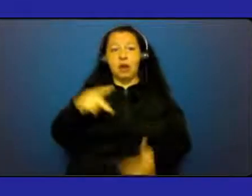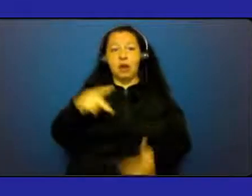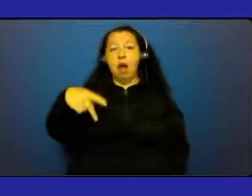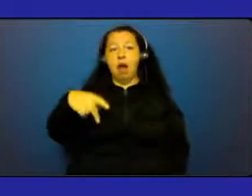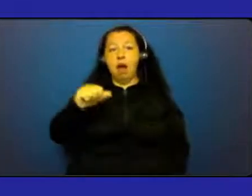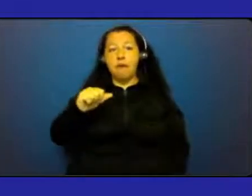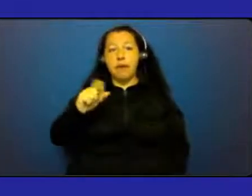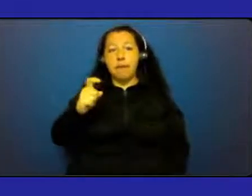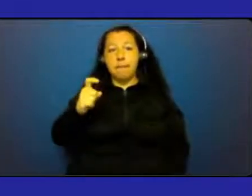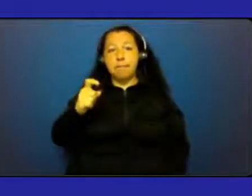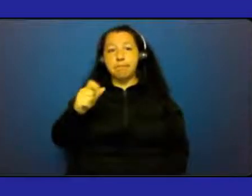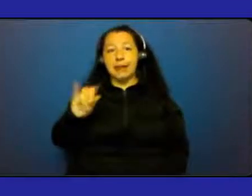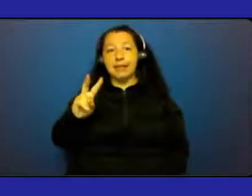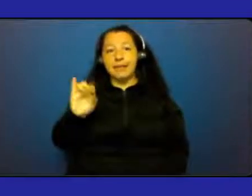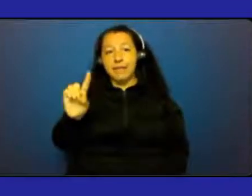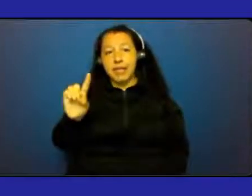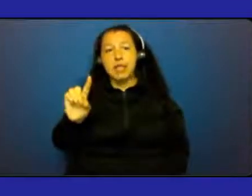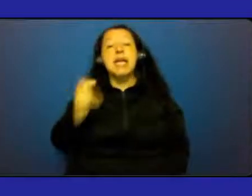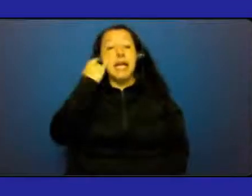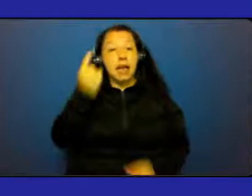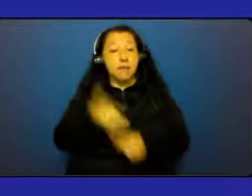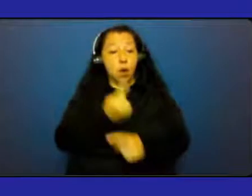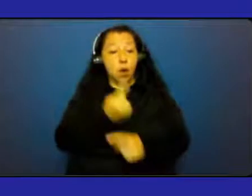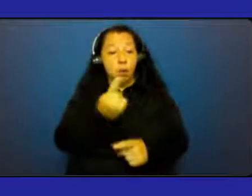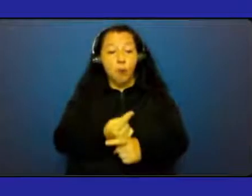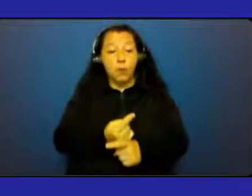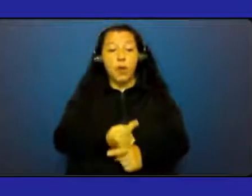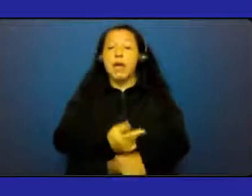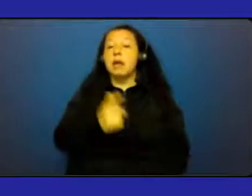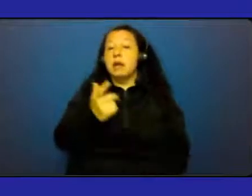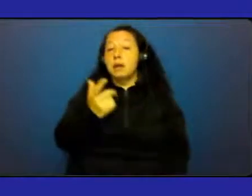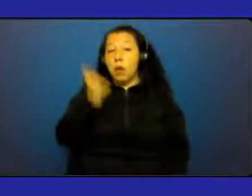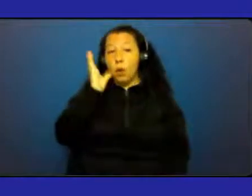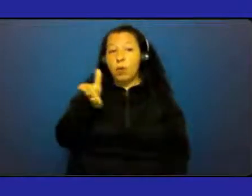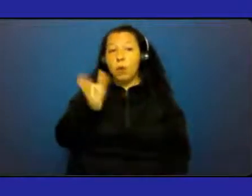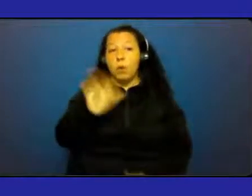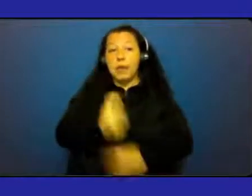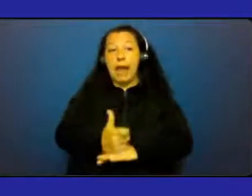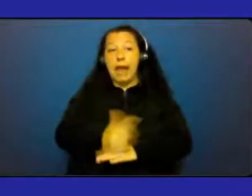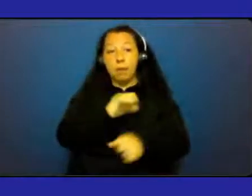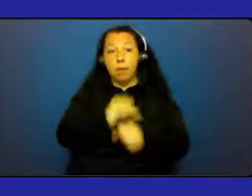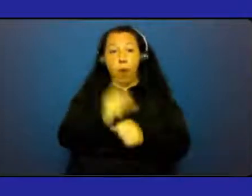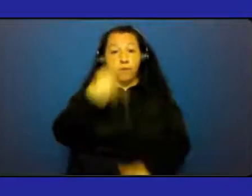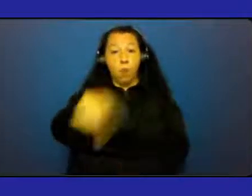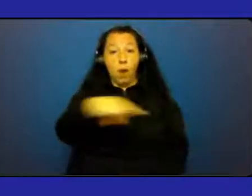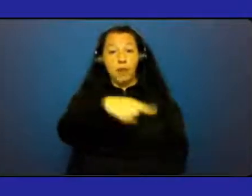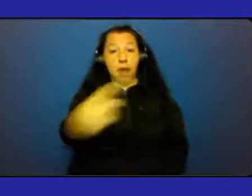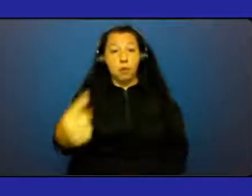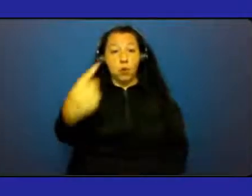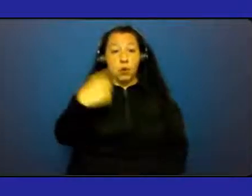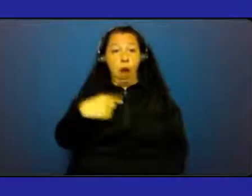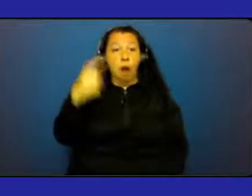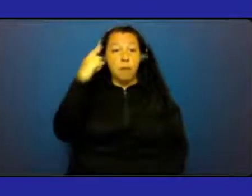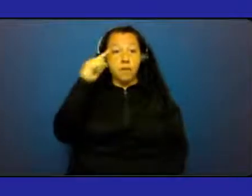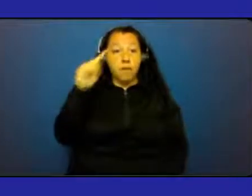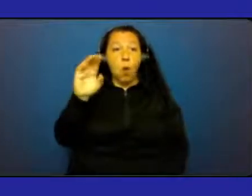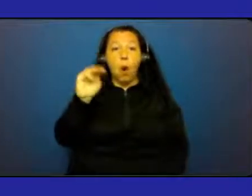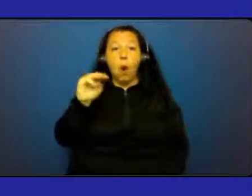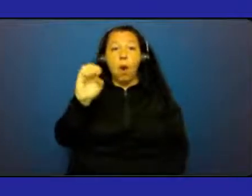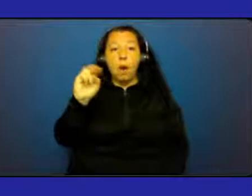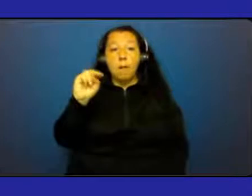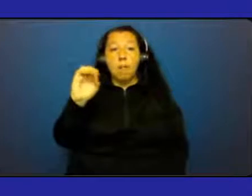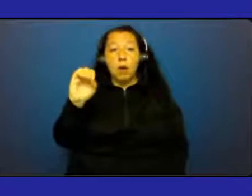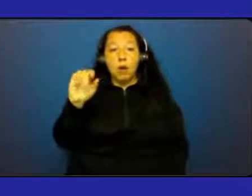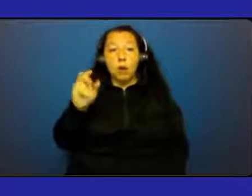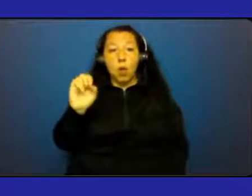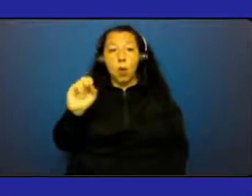Paxlovid, if that's appropriate, or we'll arrange for them for an appointment to come in for a monoclonal antibody,